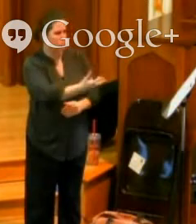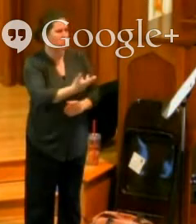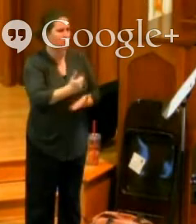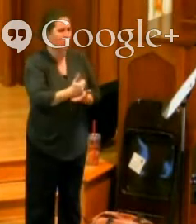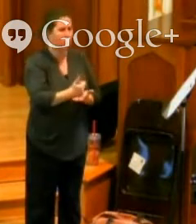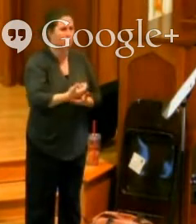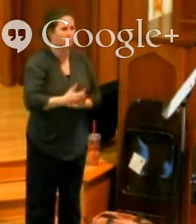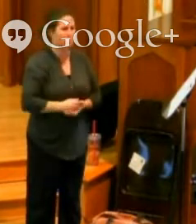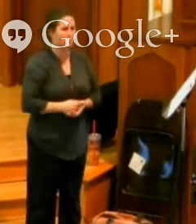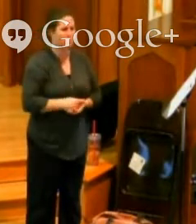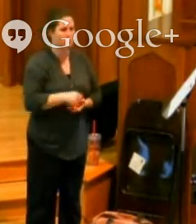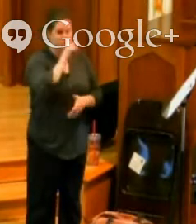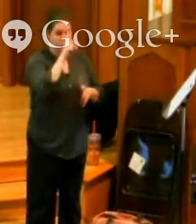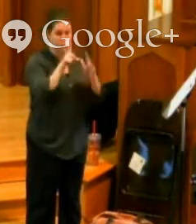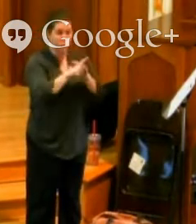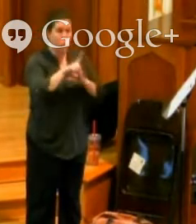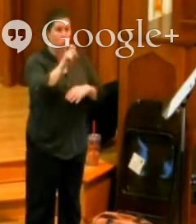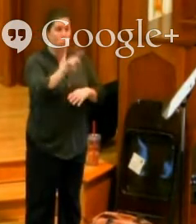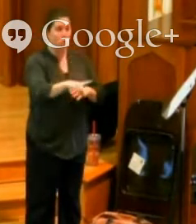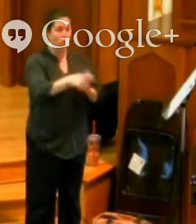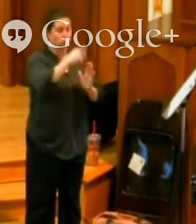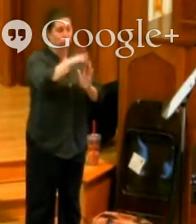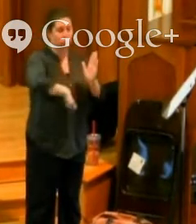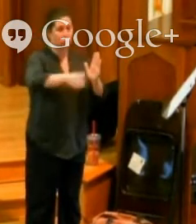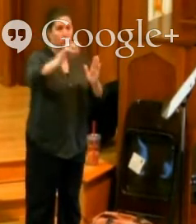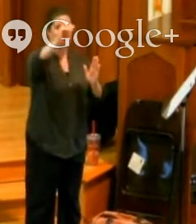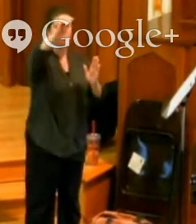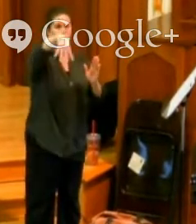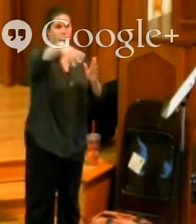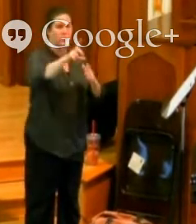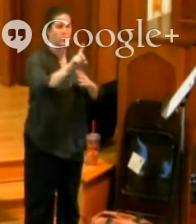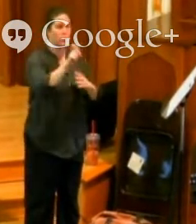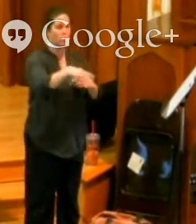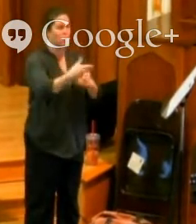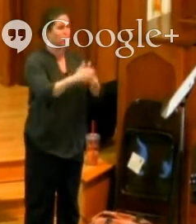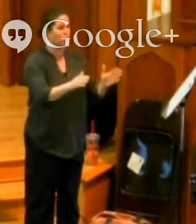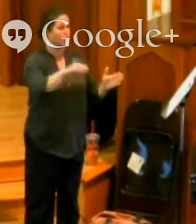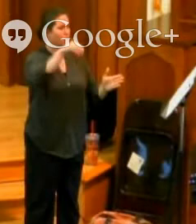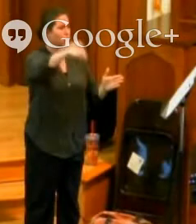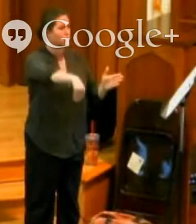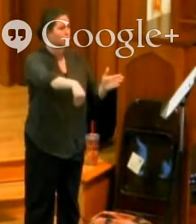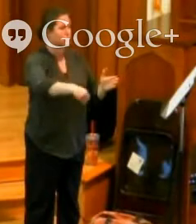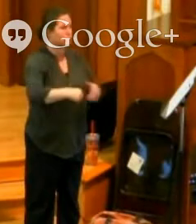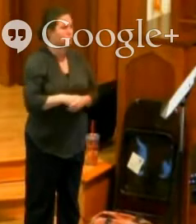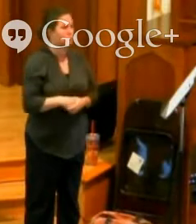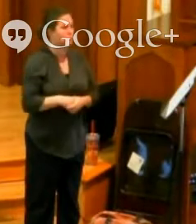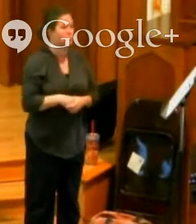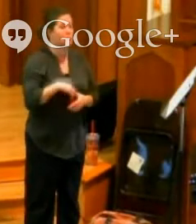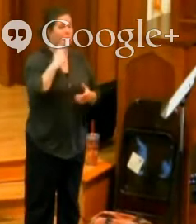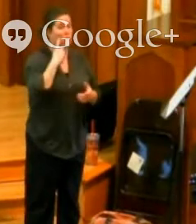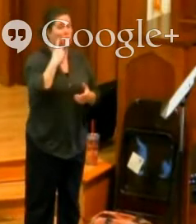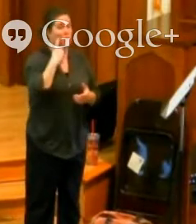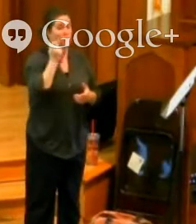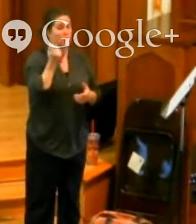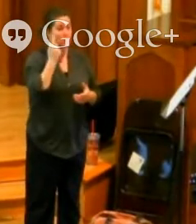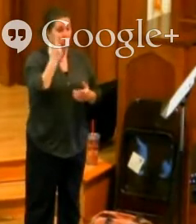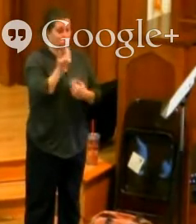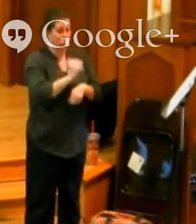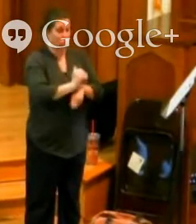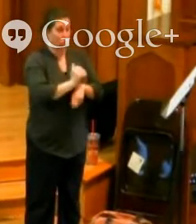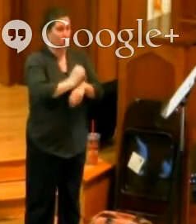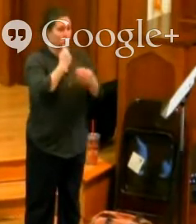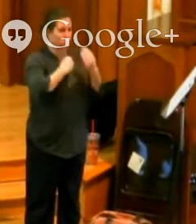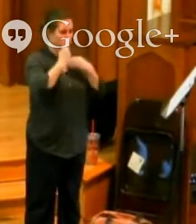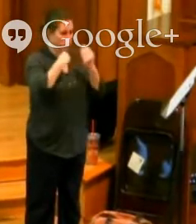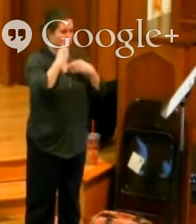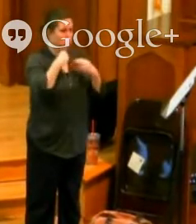If you have questions, please put them in the question box after the service. And we will also be having refreshments tonight. We'll announce